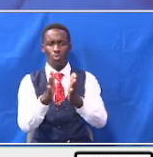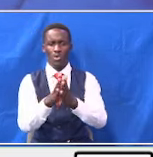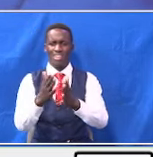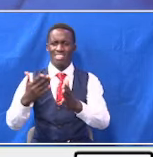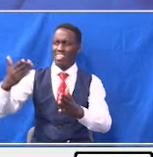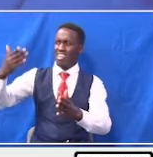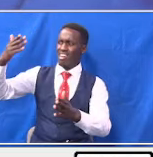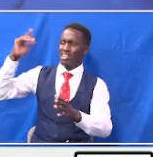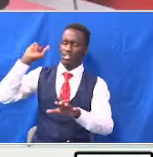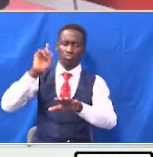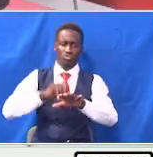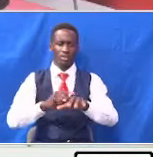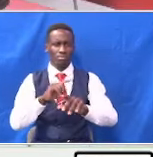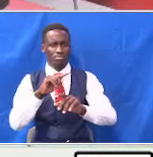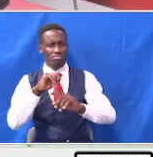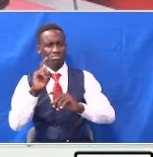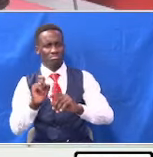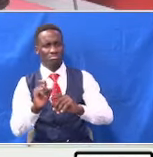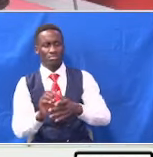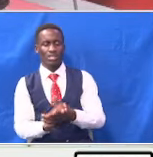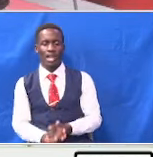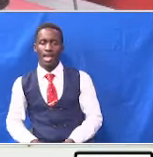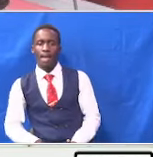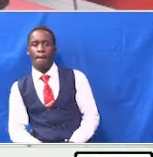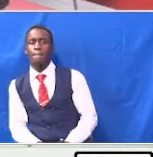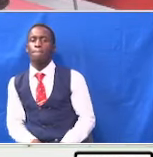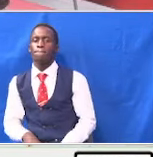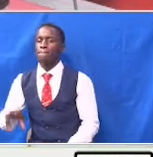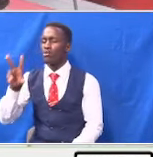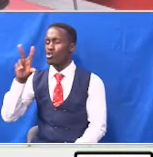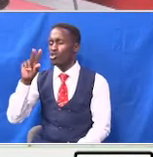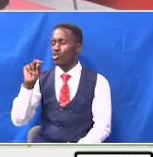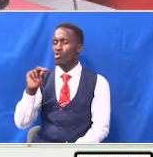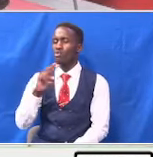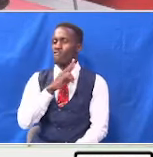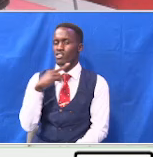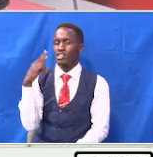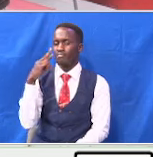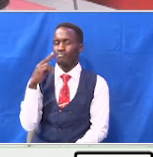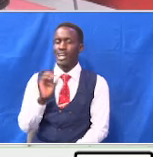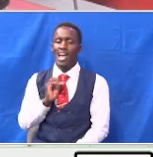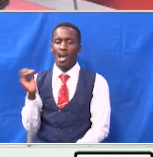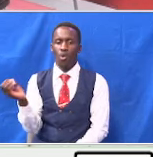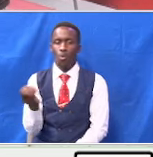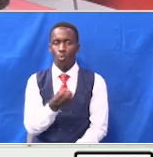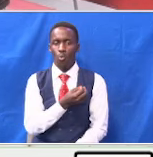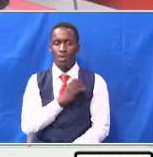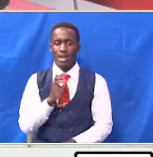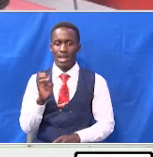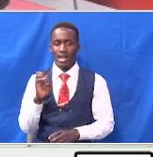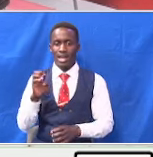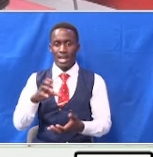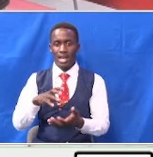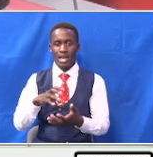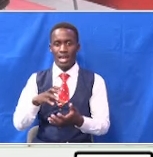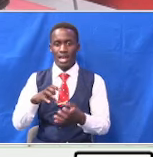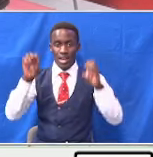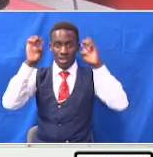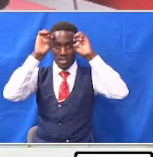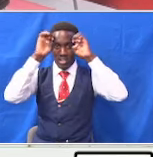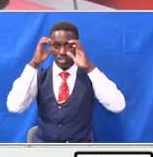world? No, Victor. Our education system need a major